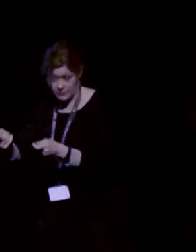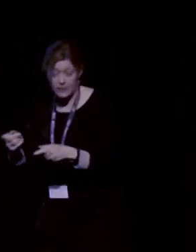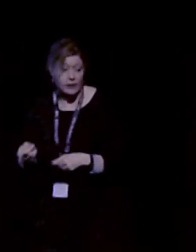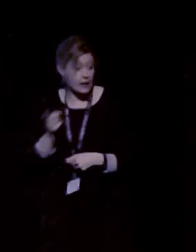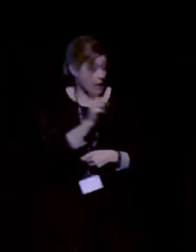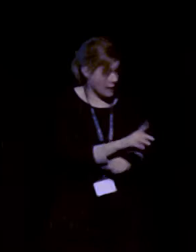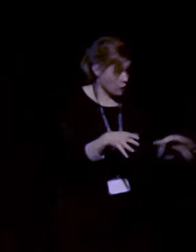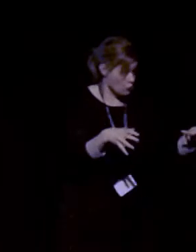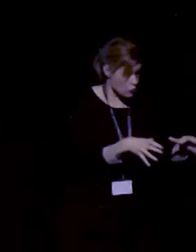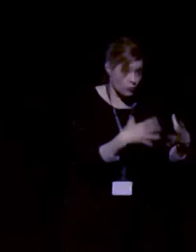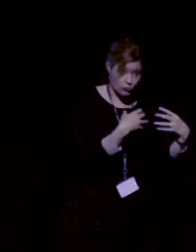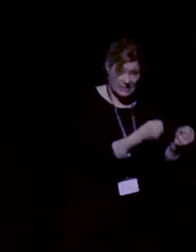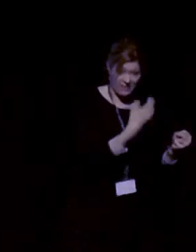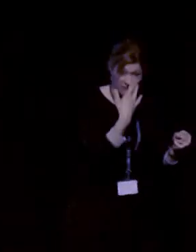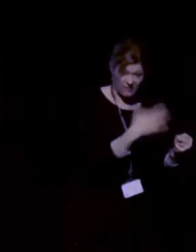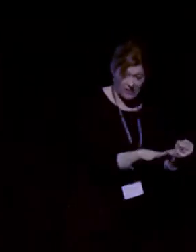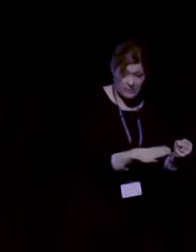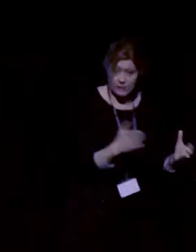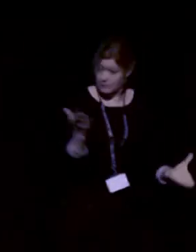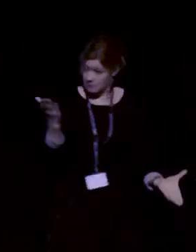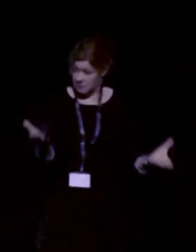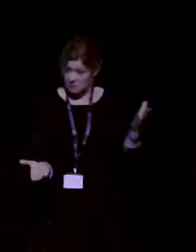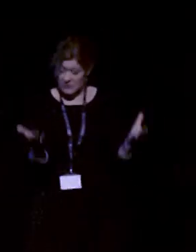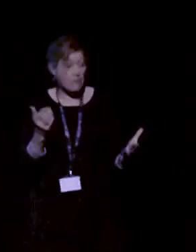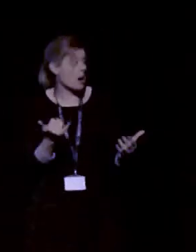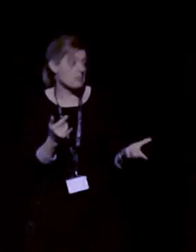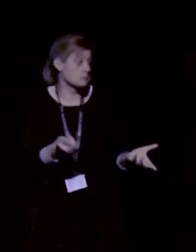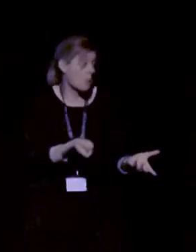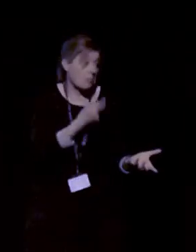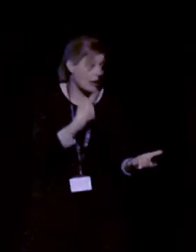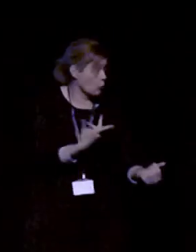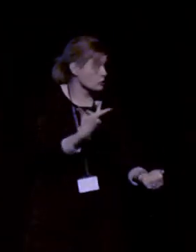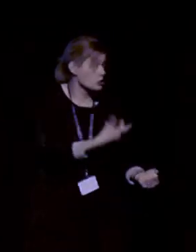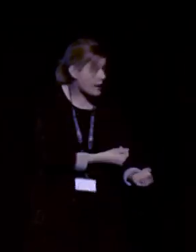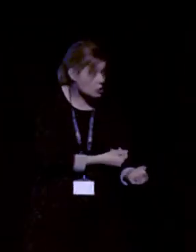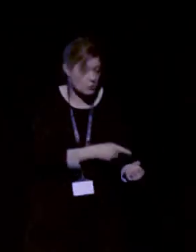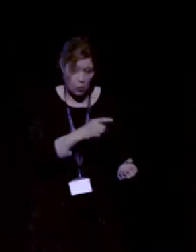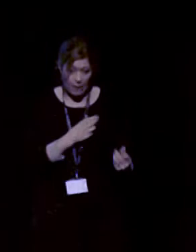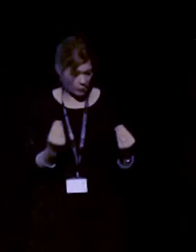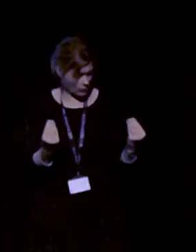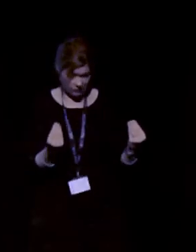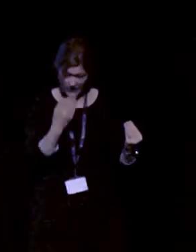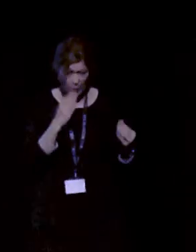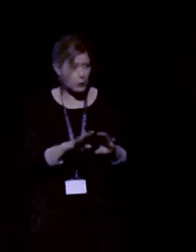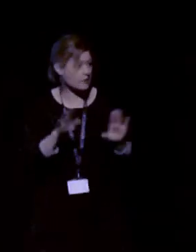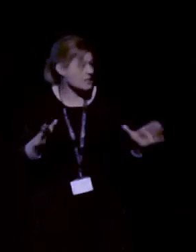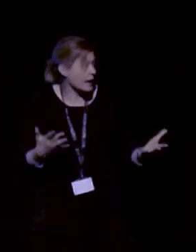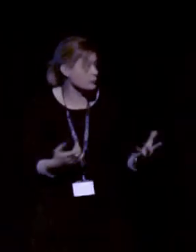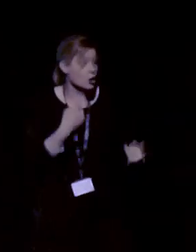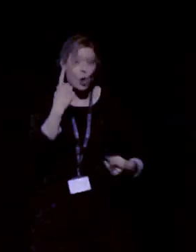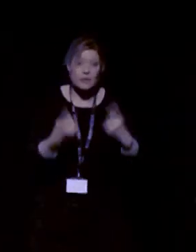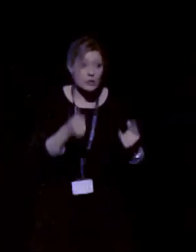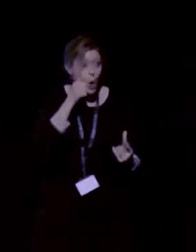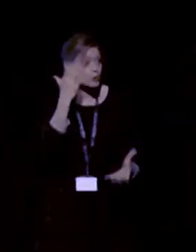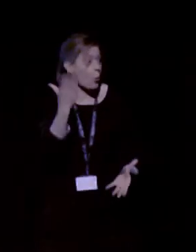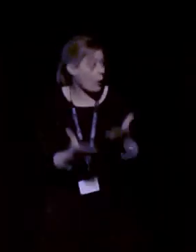a placebo, and in a drug trial that might be another pill or another injection. So nobody knows who's getting